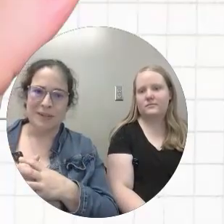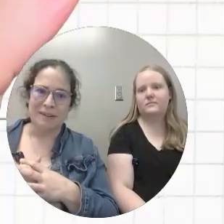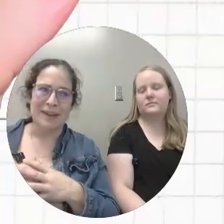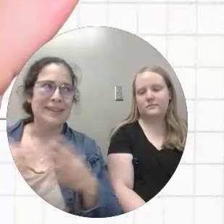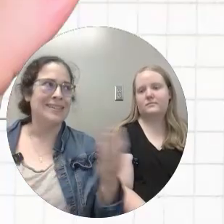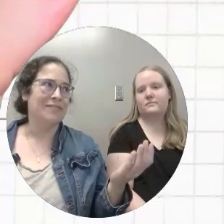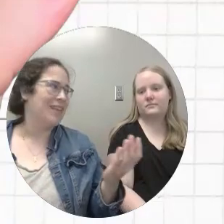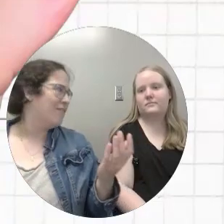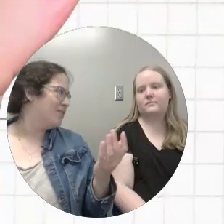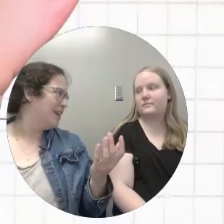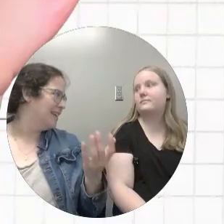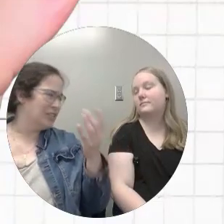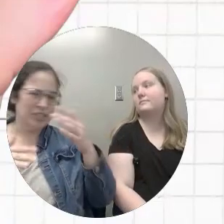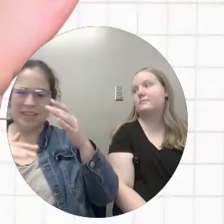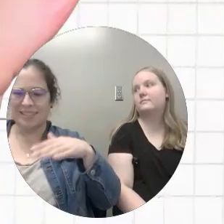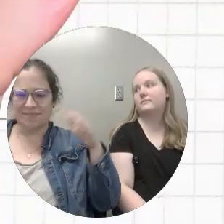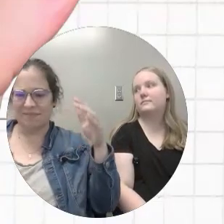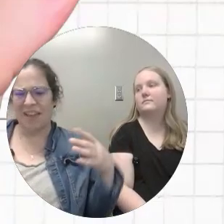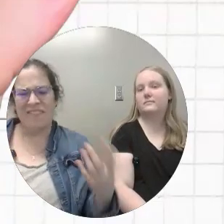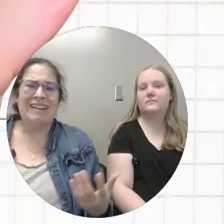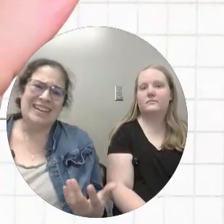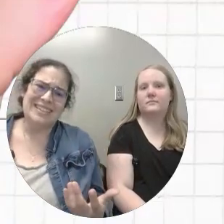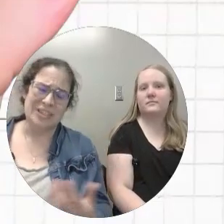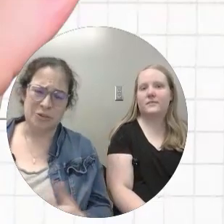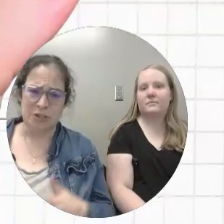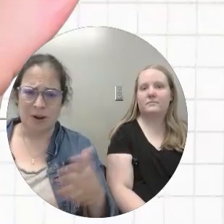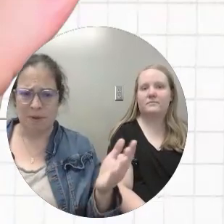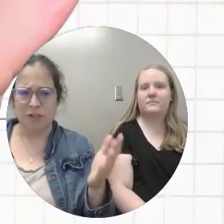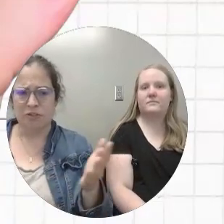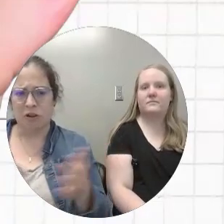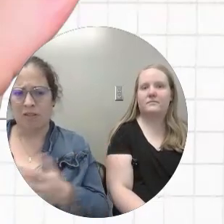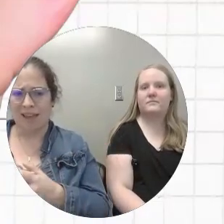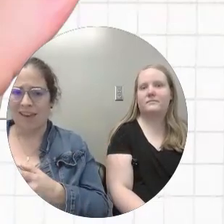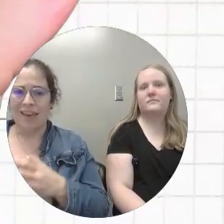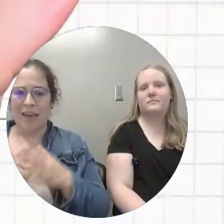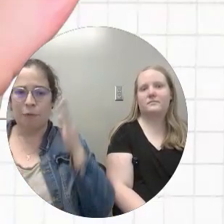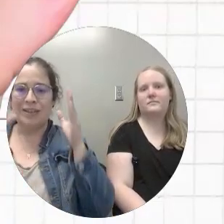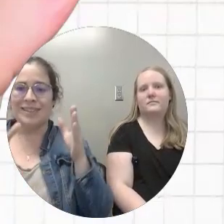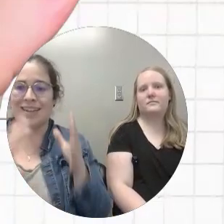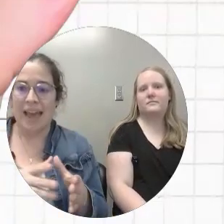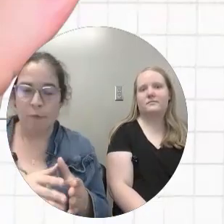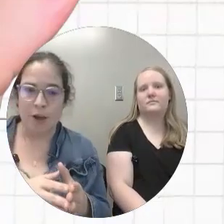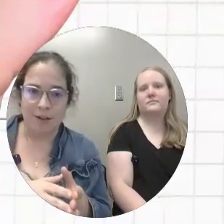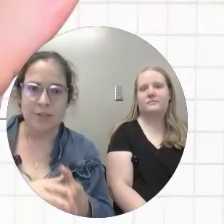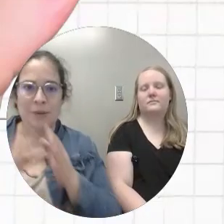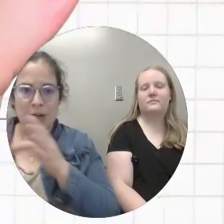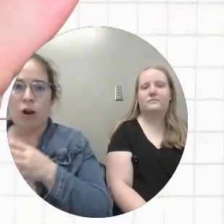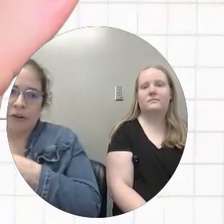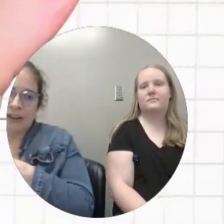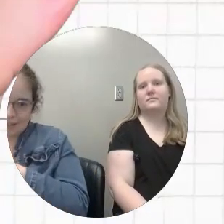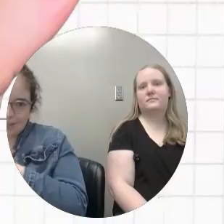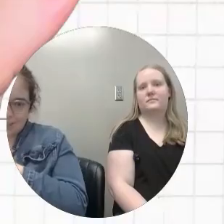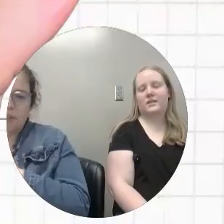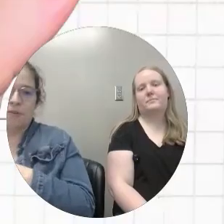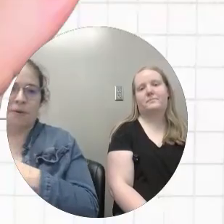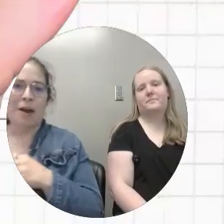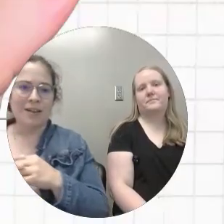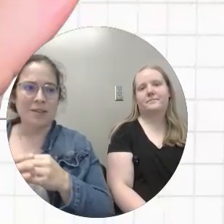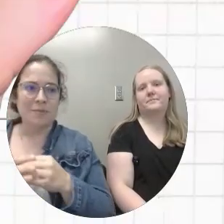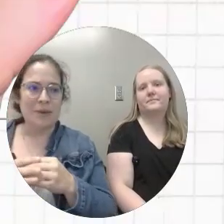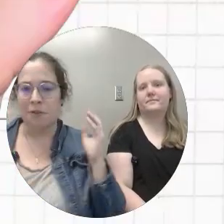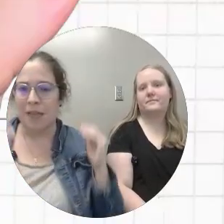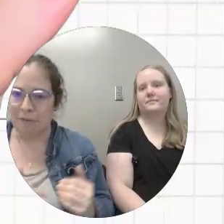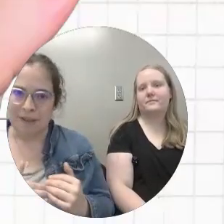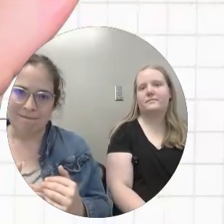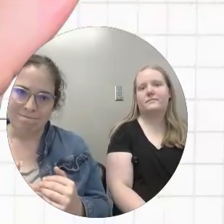levels of residual hearing and different level. And like it varies. And so we just want to make sure you know, like, if we say deaf, we also mean hard of hearing kids.